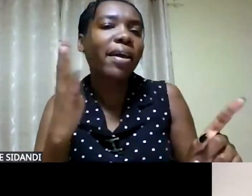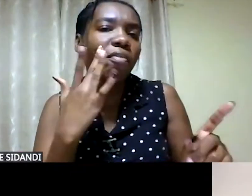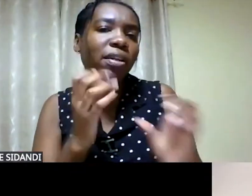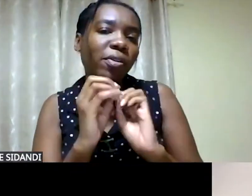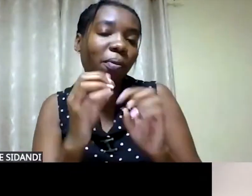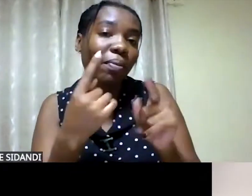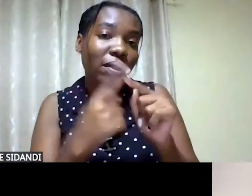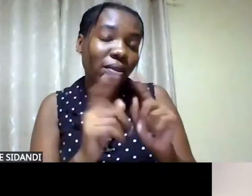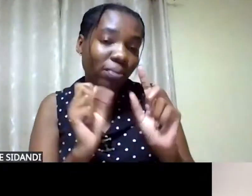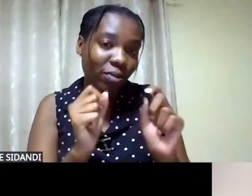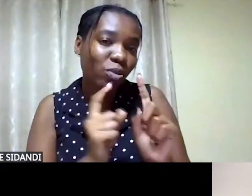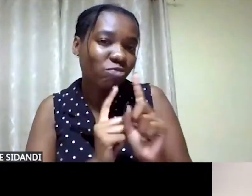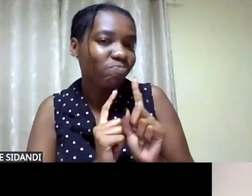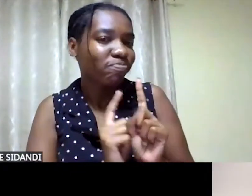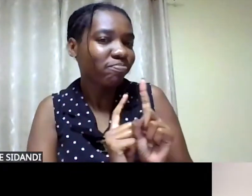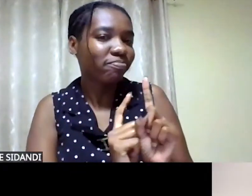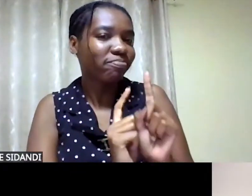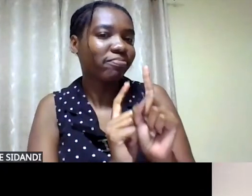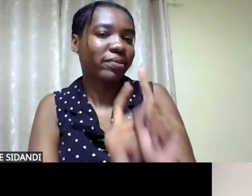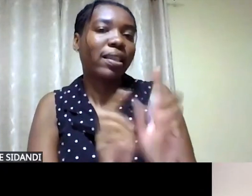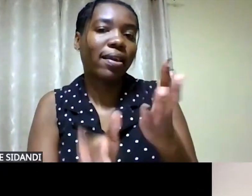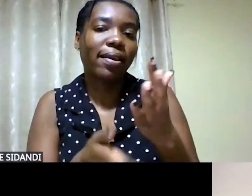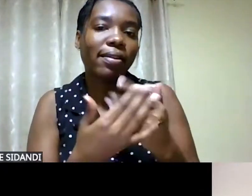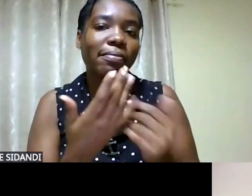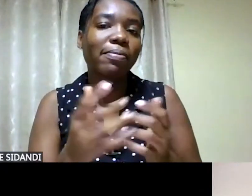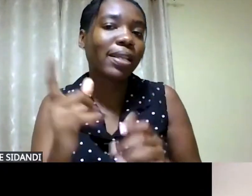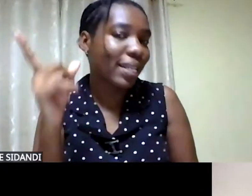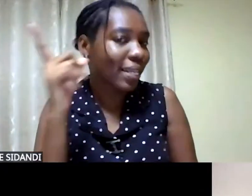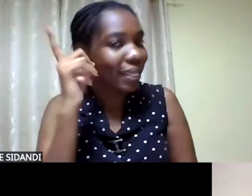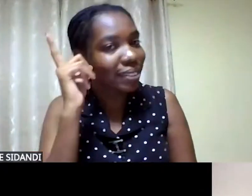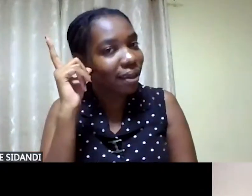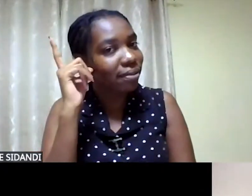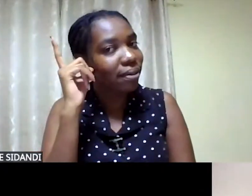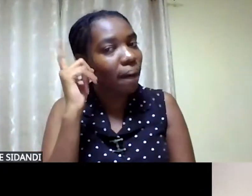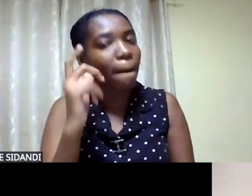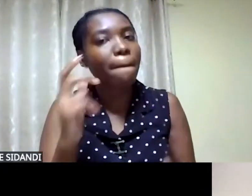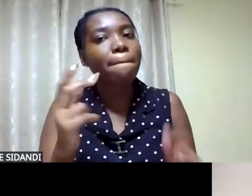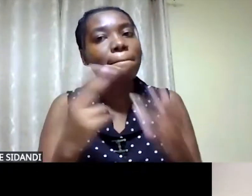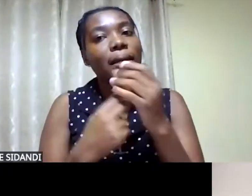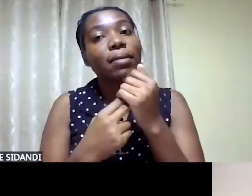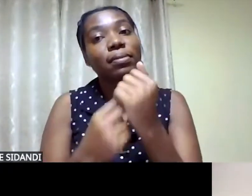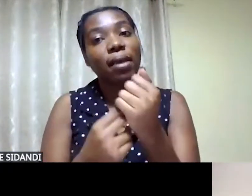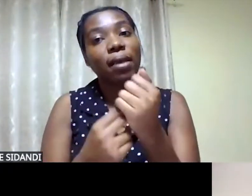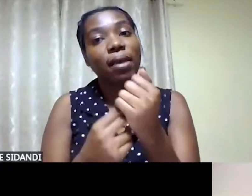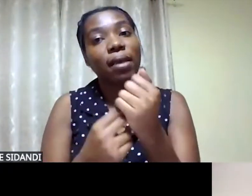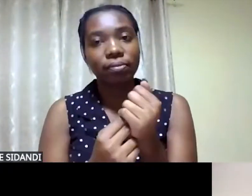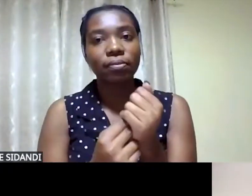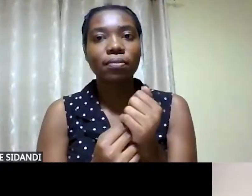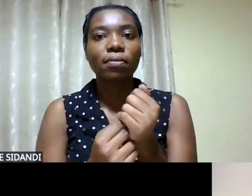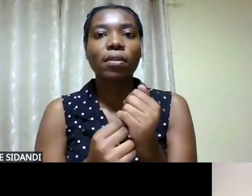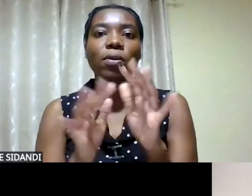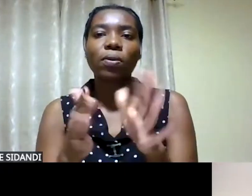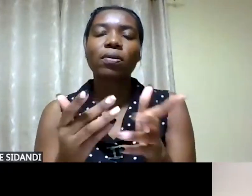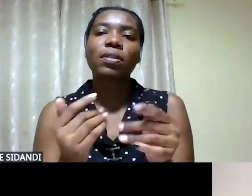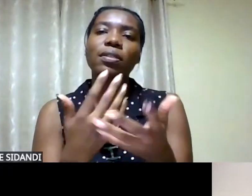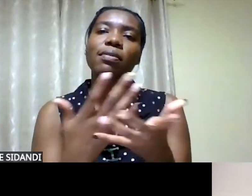are always, they're your listening partner or something, call it like that, because